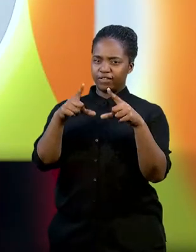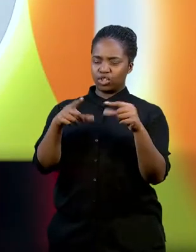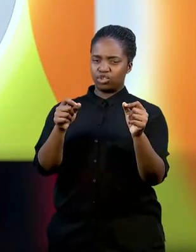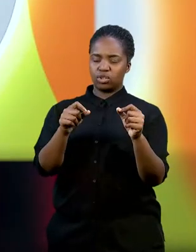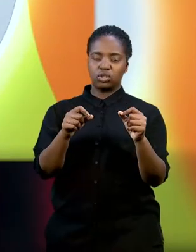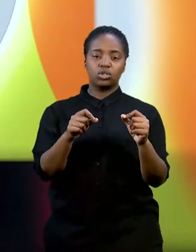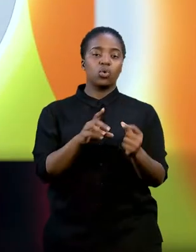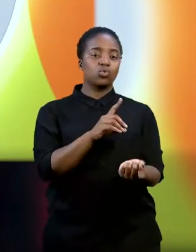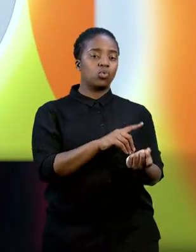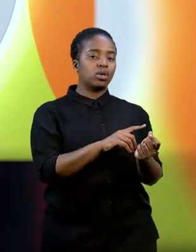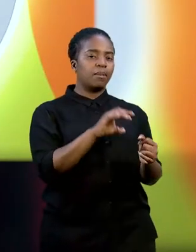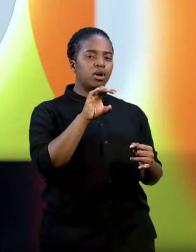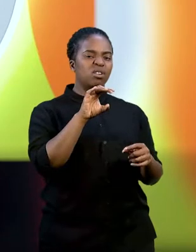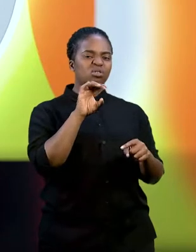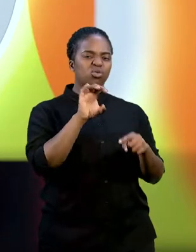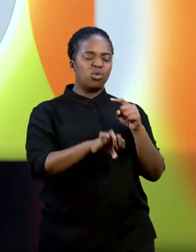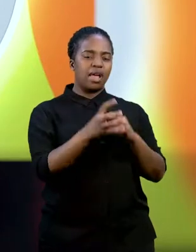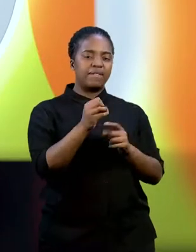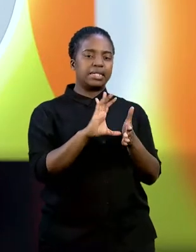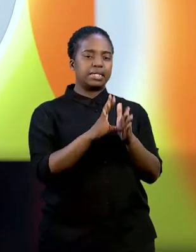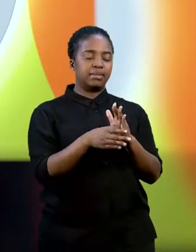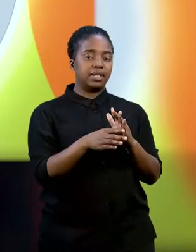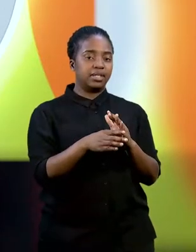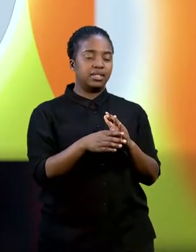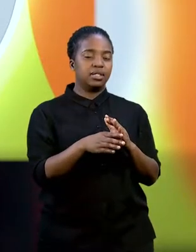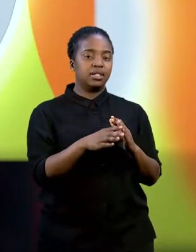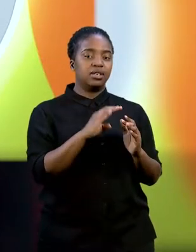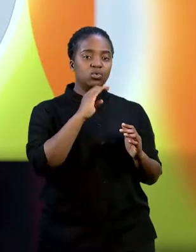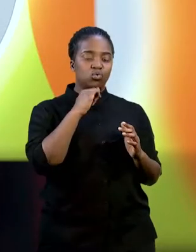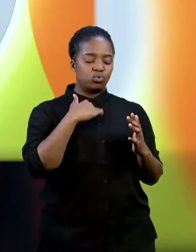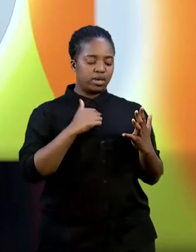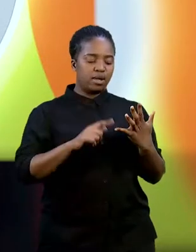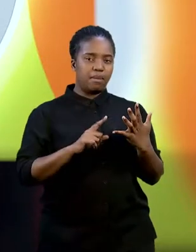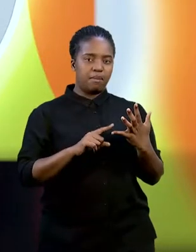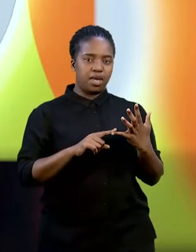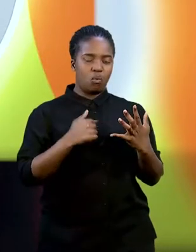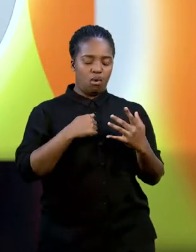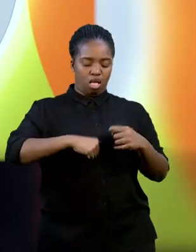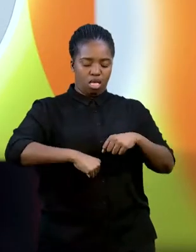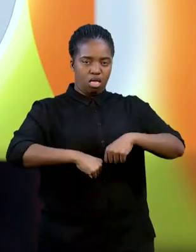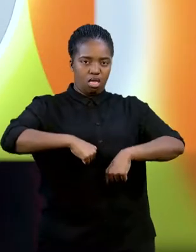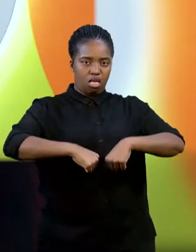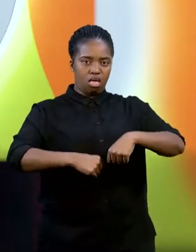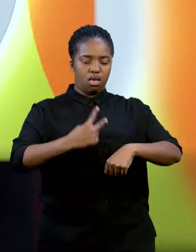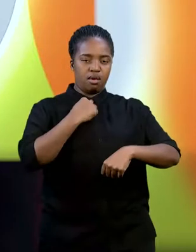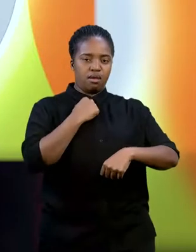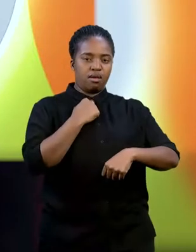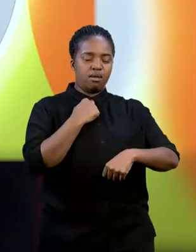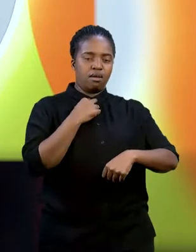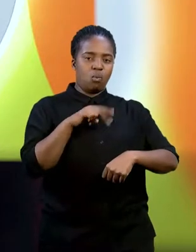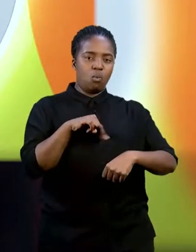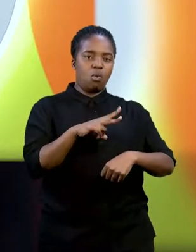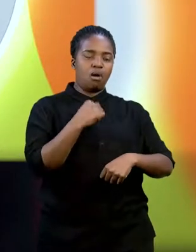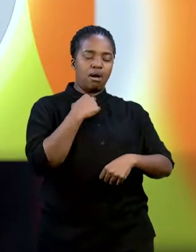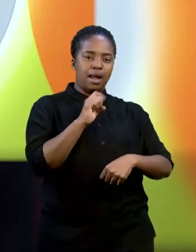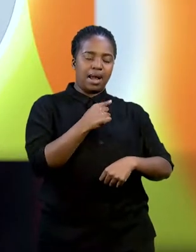ba thola gore ke na le cerebral palsy and then ho tsho gore tsentse ntse tse dingata ne tsentse di change go hai ho tsho gore ne tsentse ke